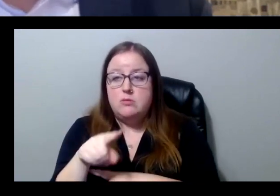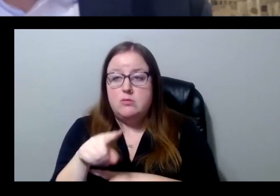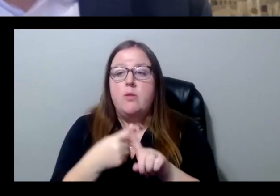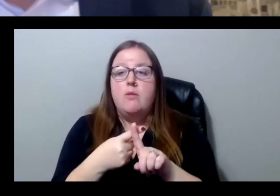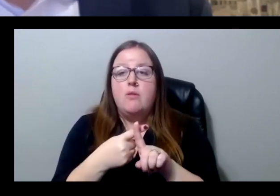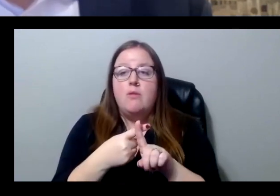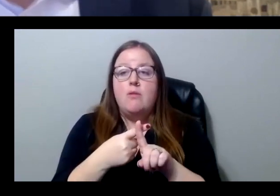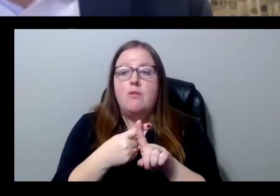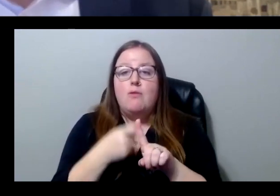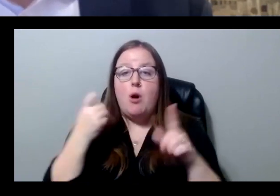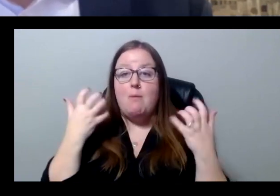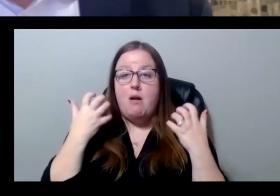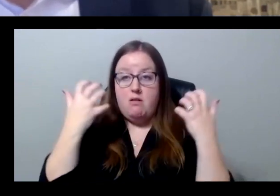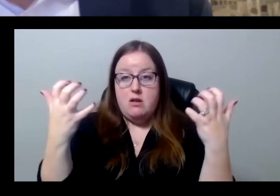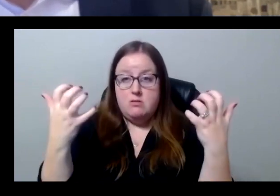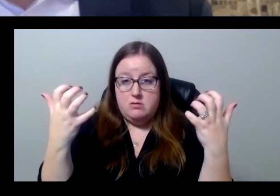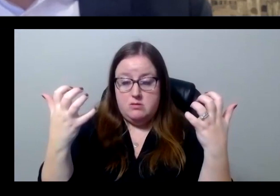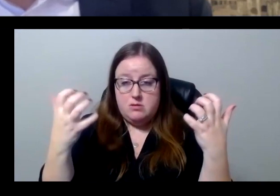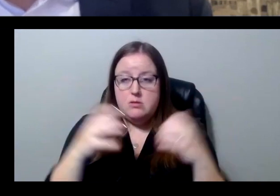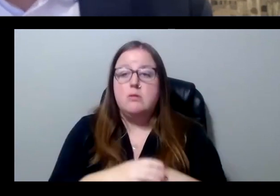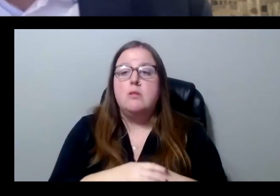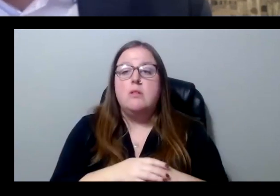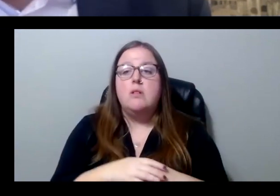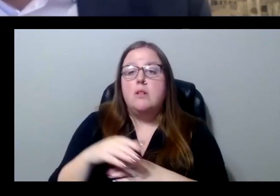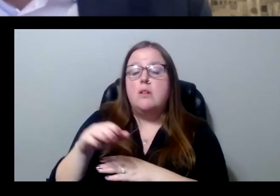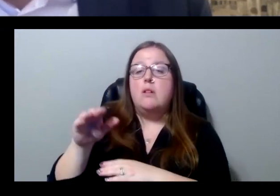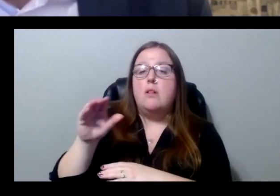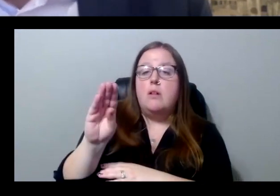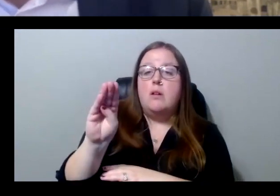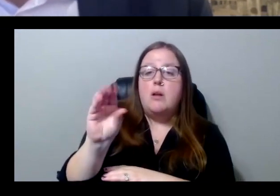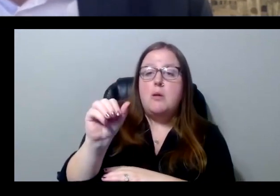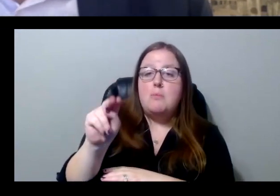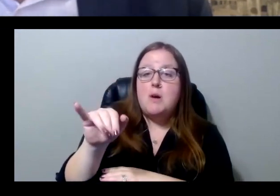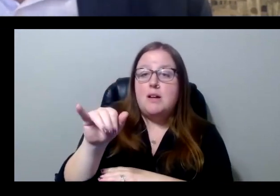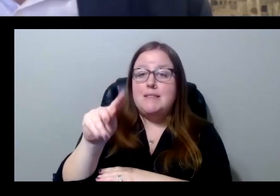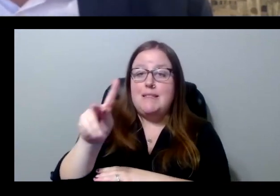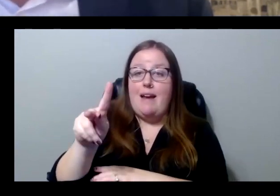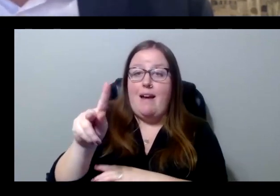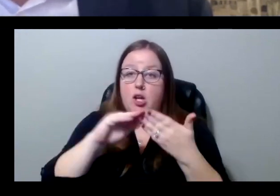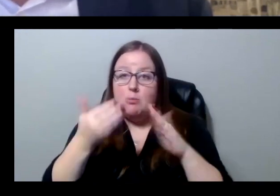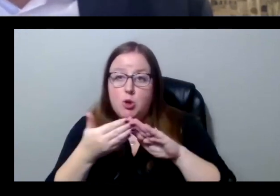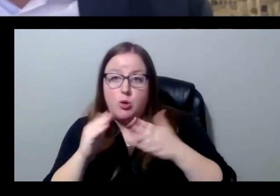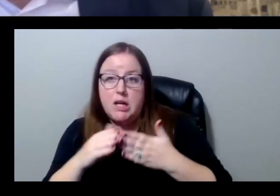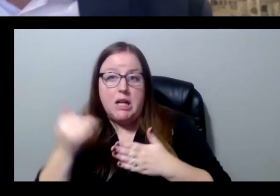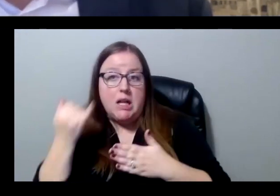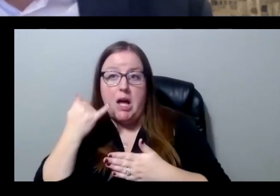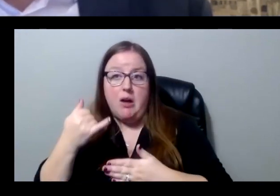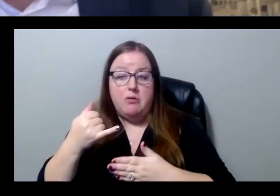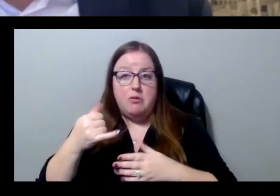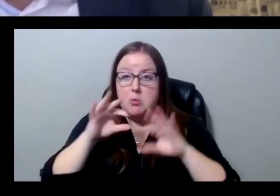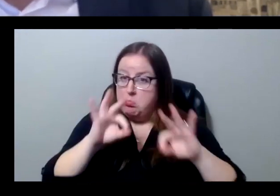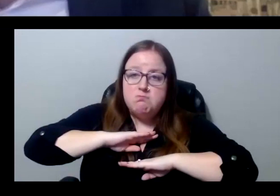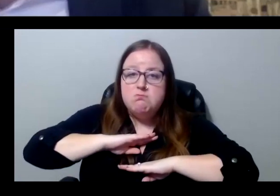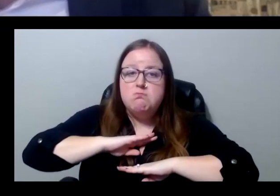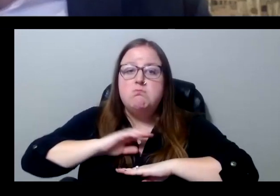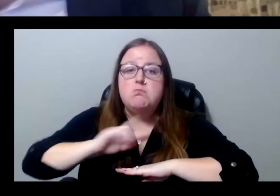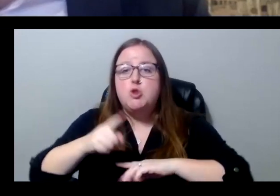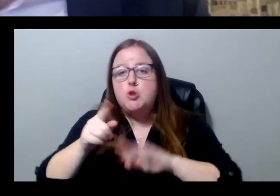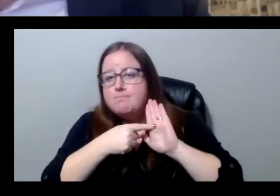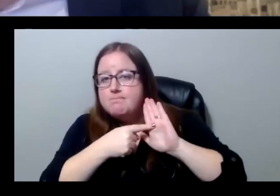optimism by the time we come to the end of the book. The book is titled "And Still We Rise," which